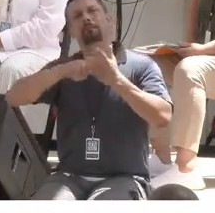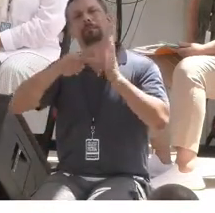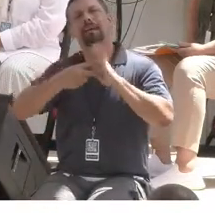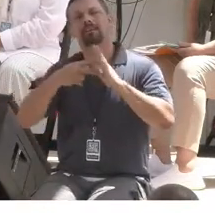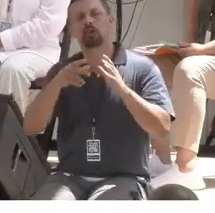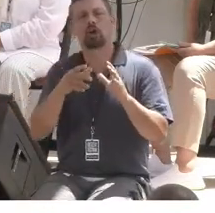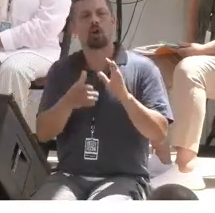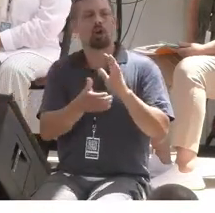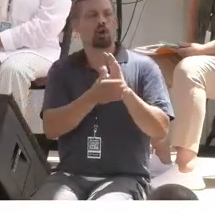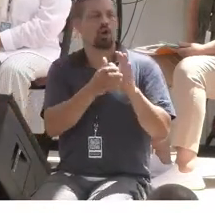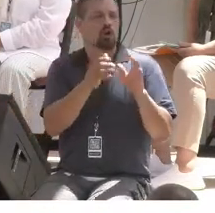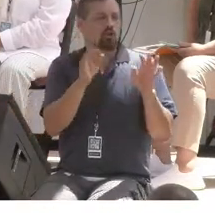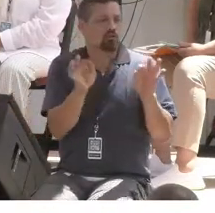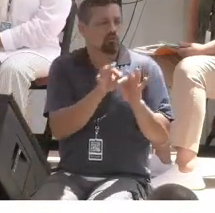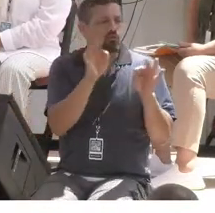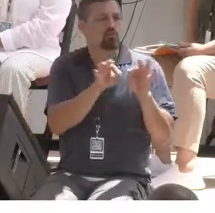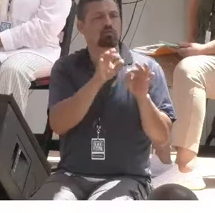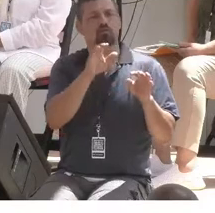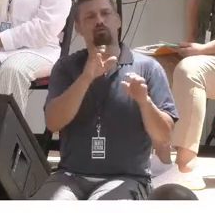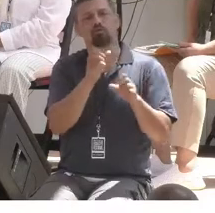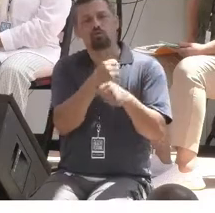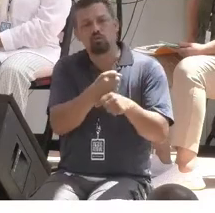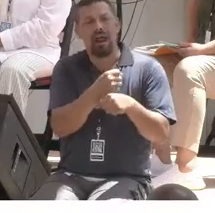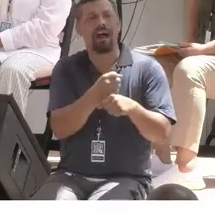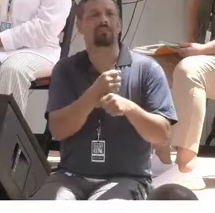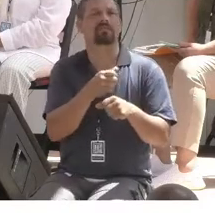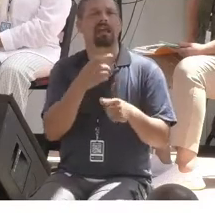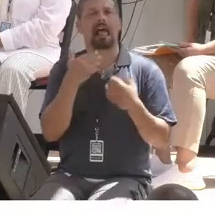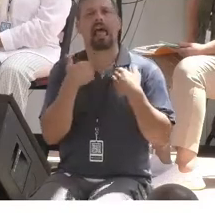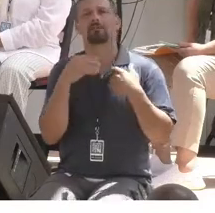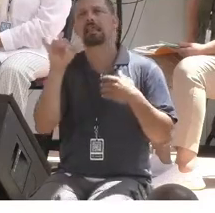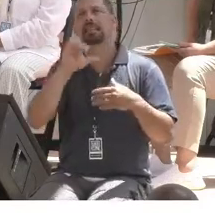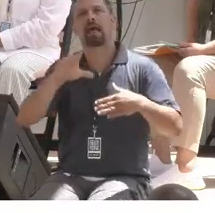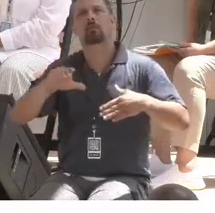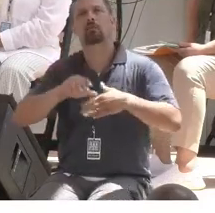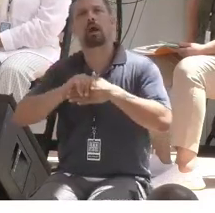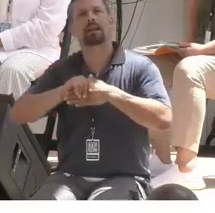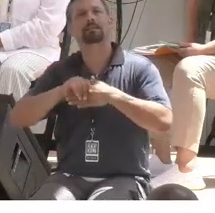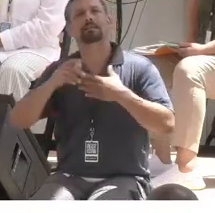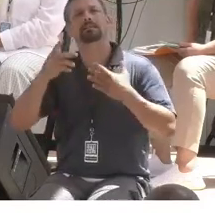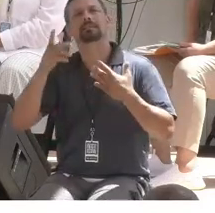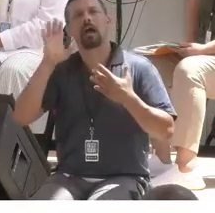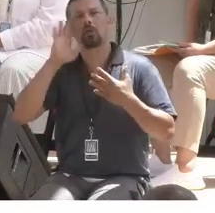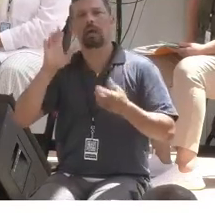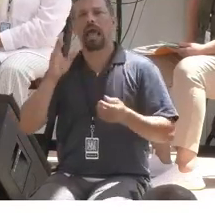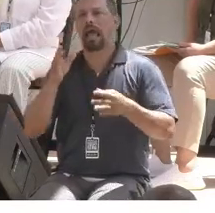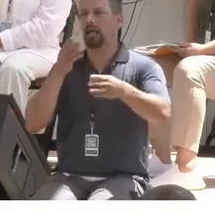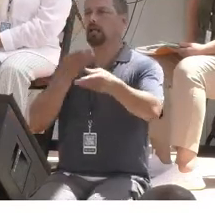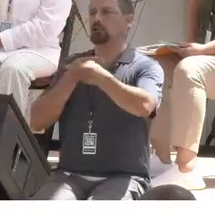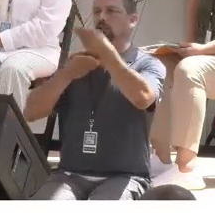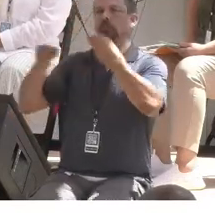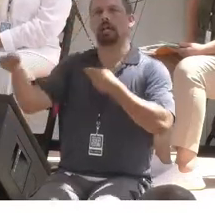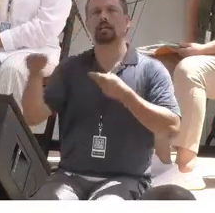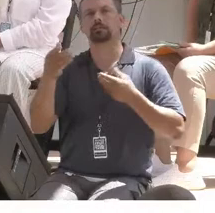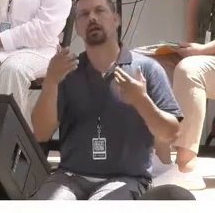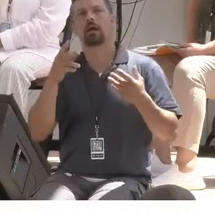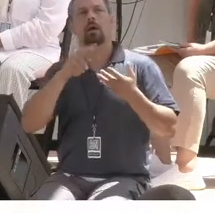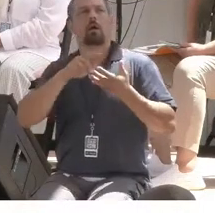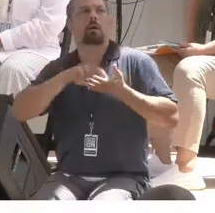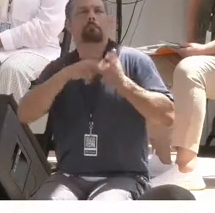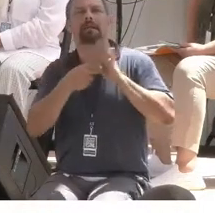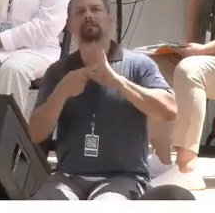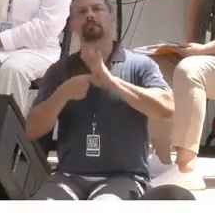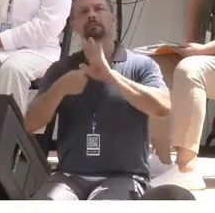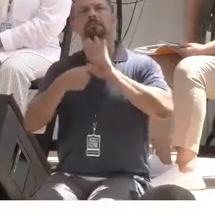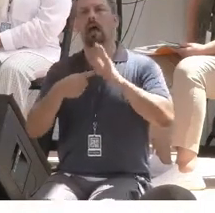or gold or carpets back then had a meaning of maybe in weddings they would exchange it. It would mean having money, it would mean being wealthy, or it would be their